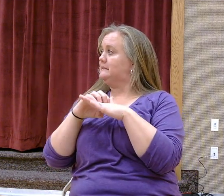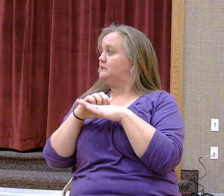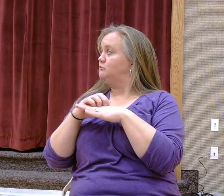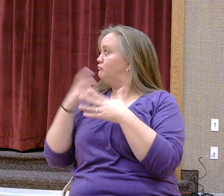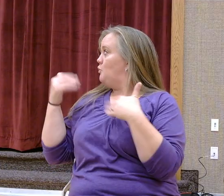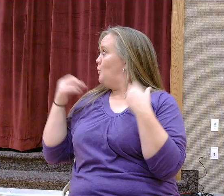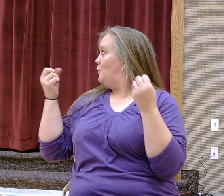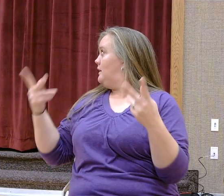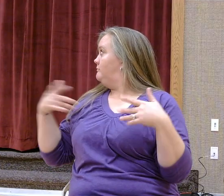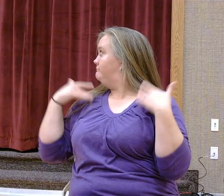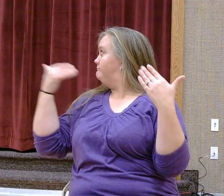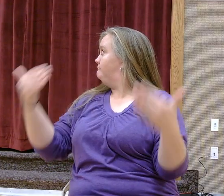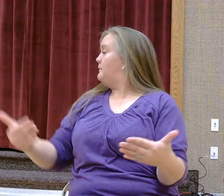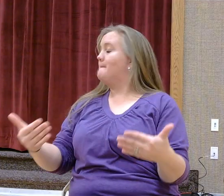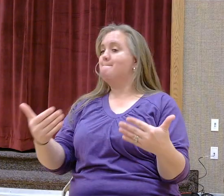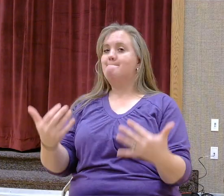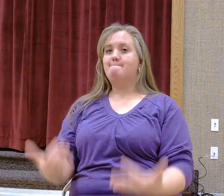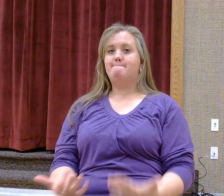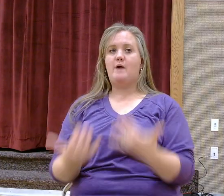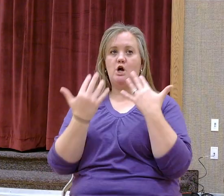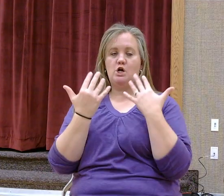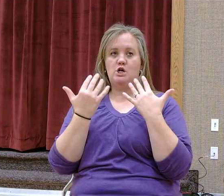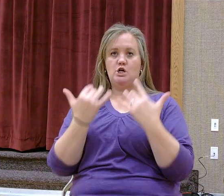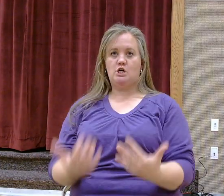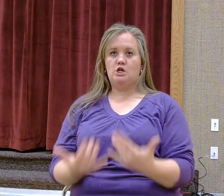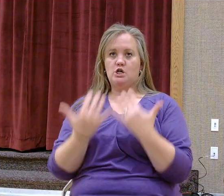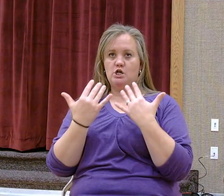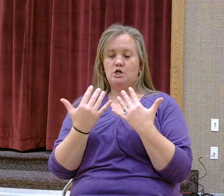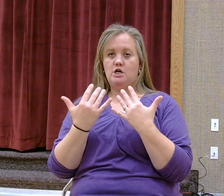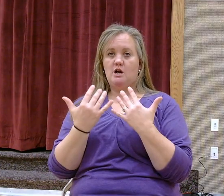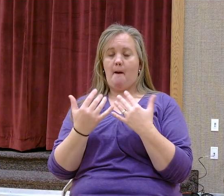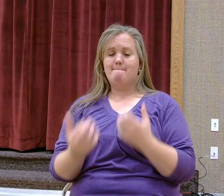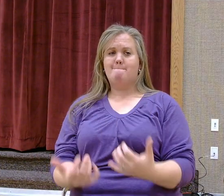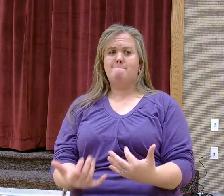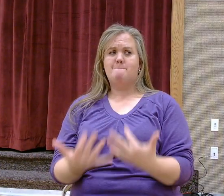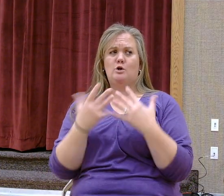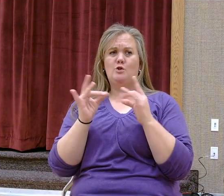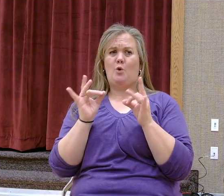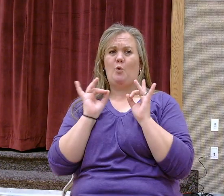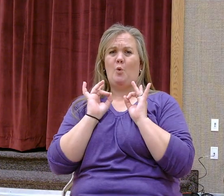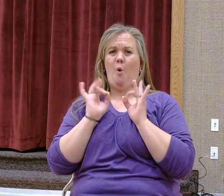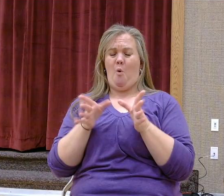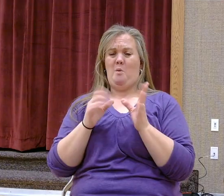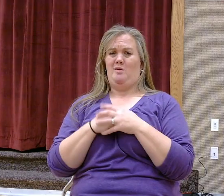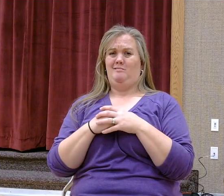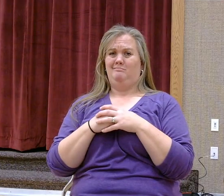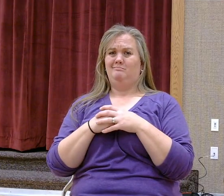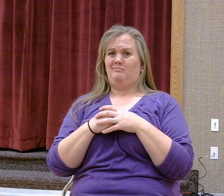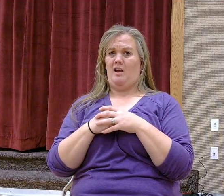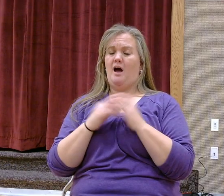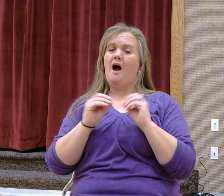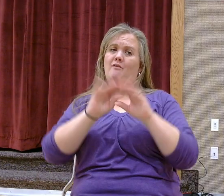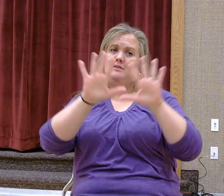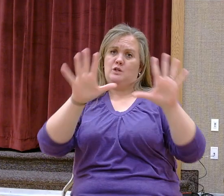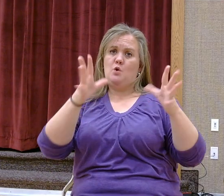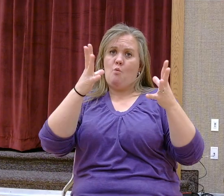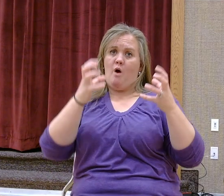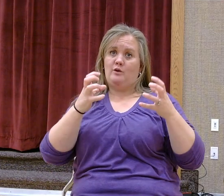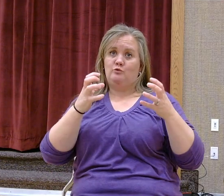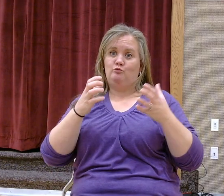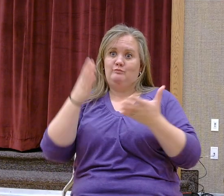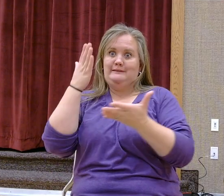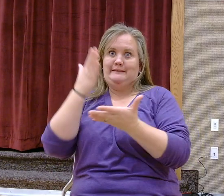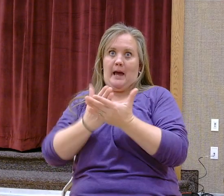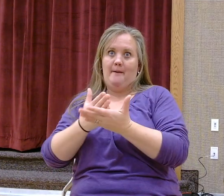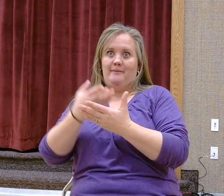Okay. Burns. Burns are horrible. So, obviously you want to remove the heat